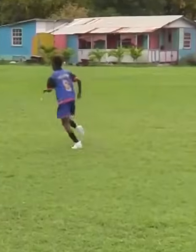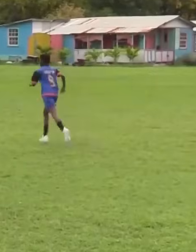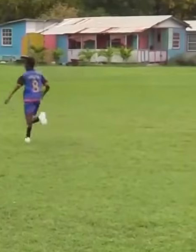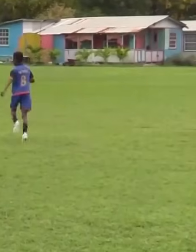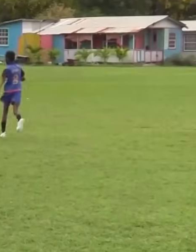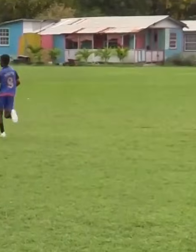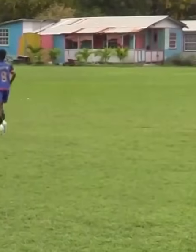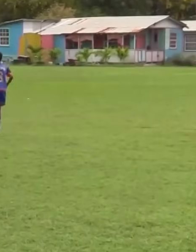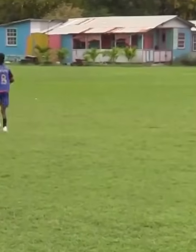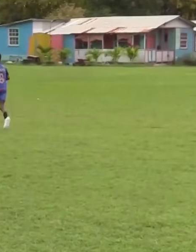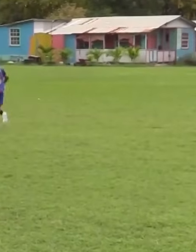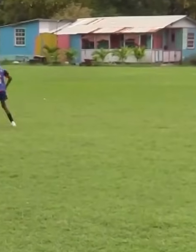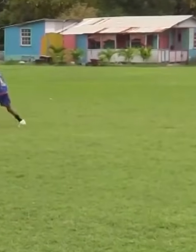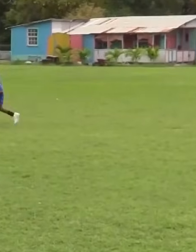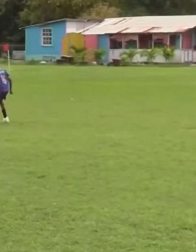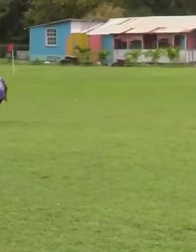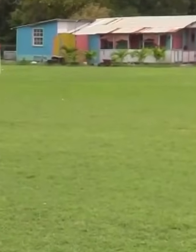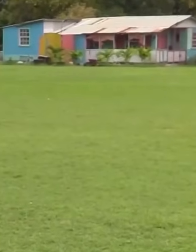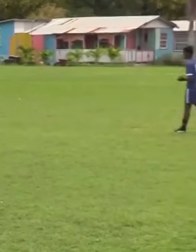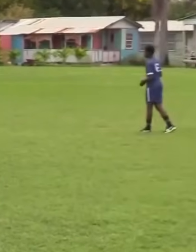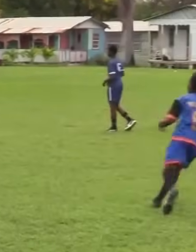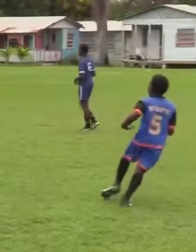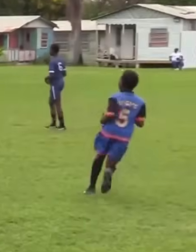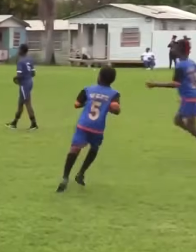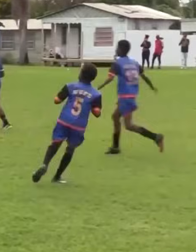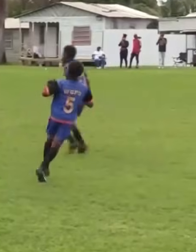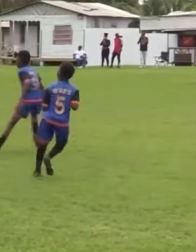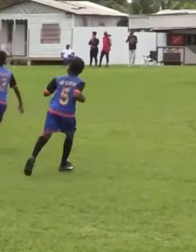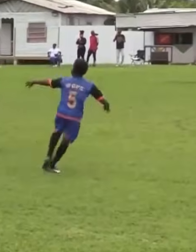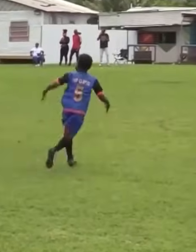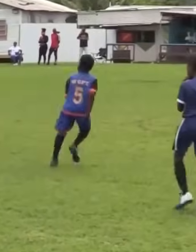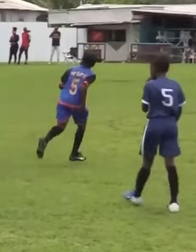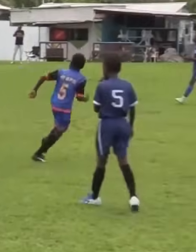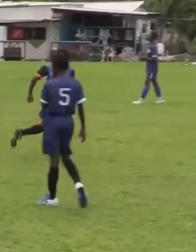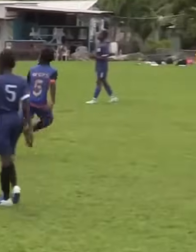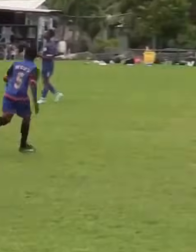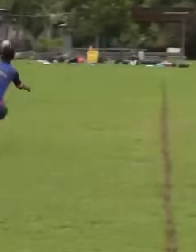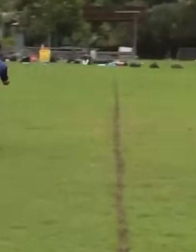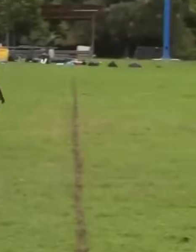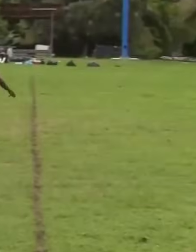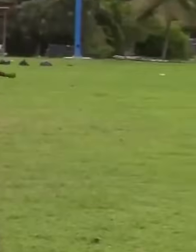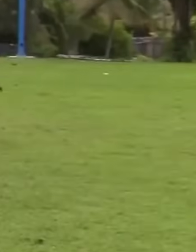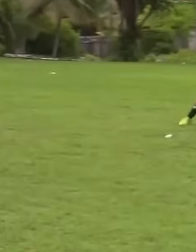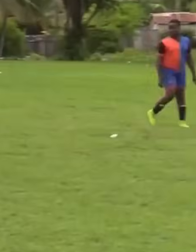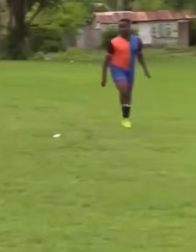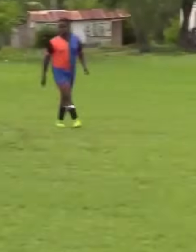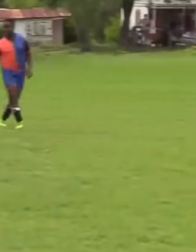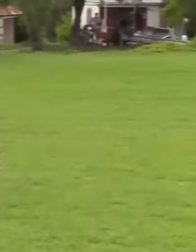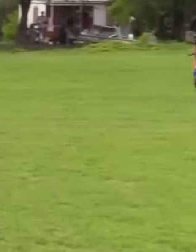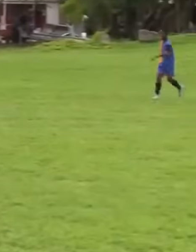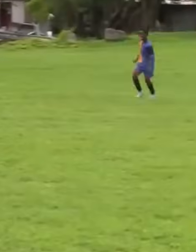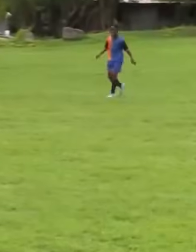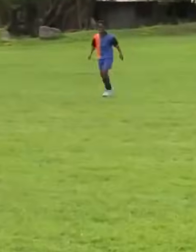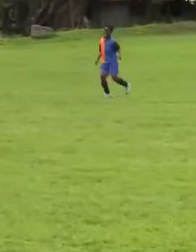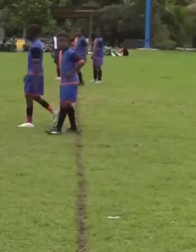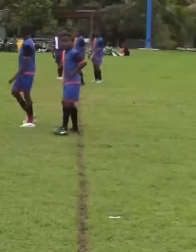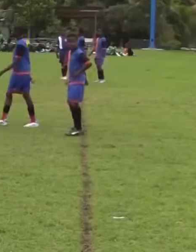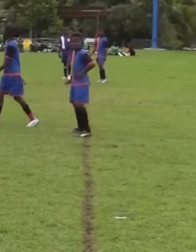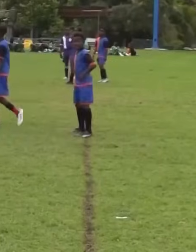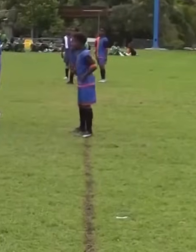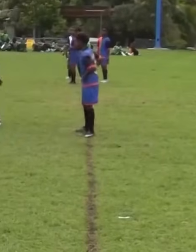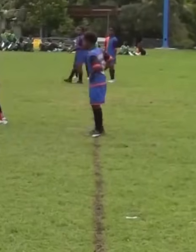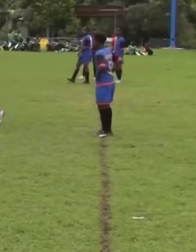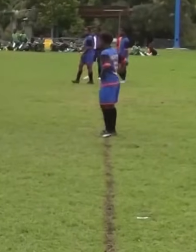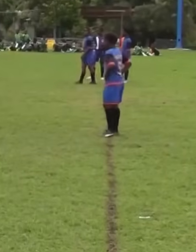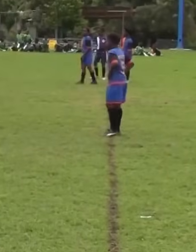get back into the contest, and they turn to Mackay Brown, and it's a beauty of a strike. The deficit halved at 2-1.